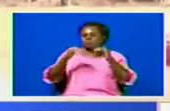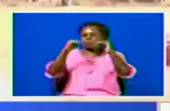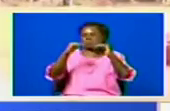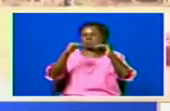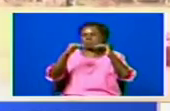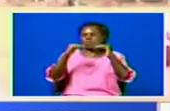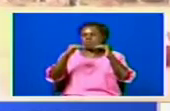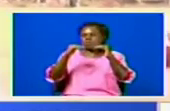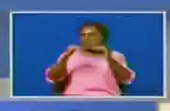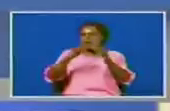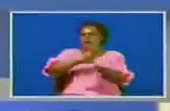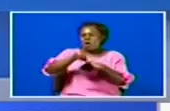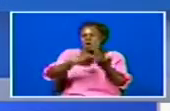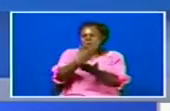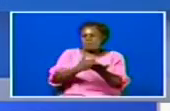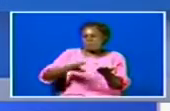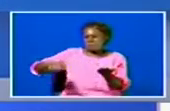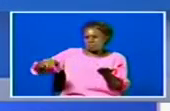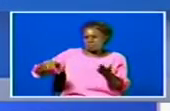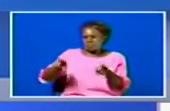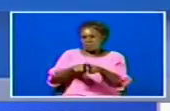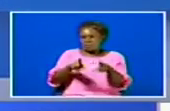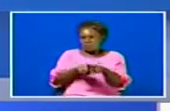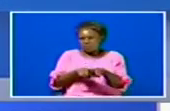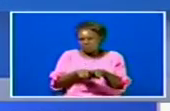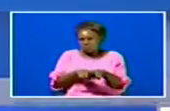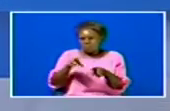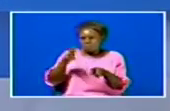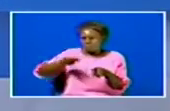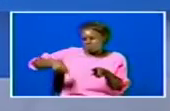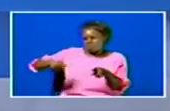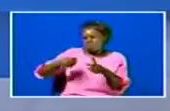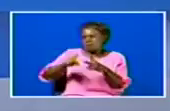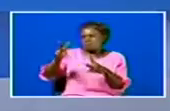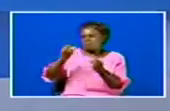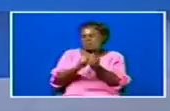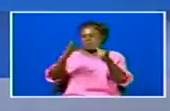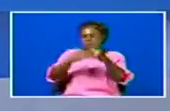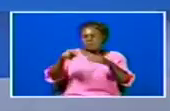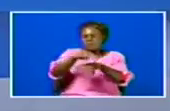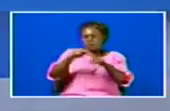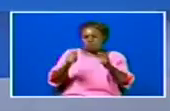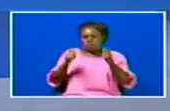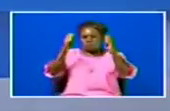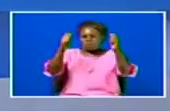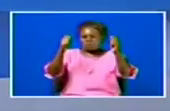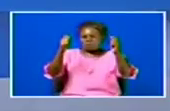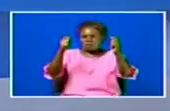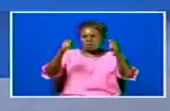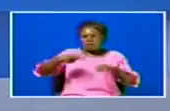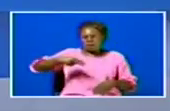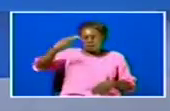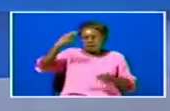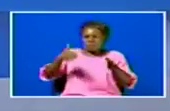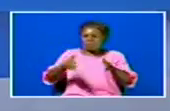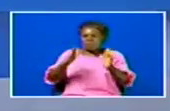na tumezunguka all the sub-counties. And further afield, Morocco kicked off their 2018 African Nations Cup Chan campaign on a high